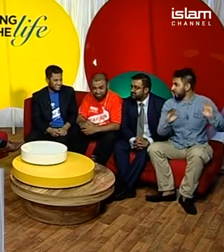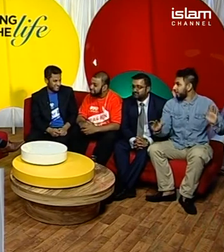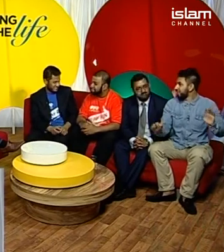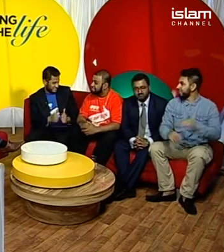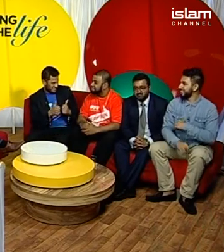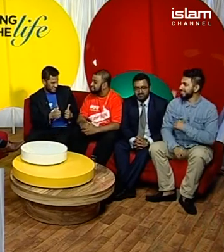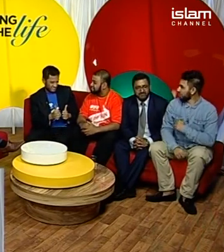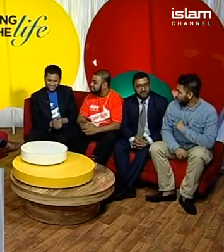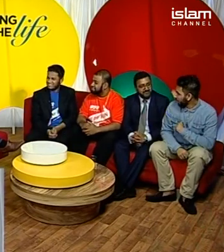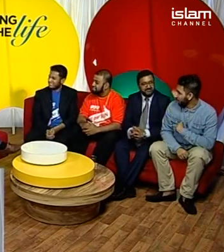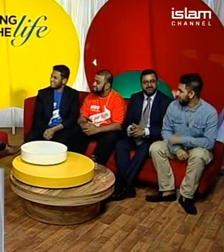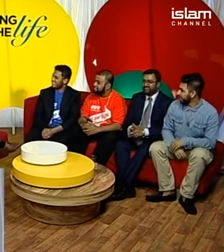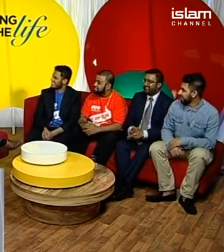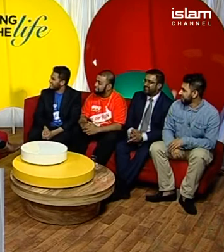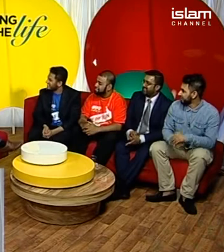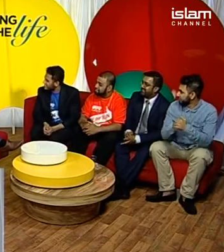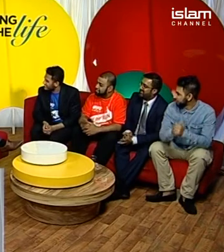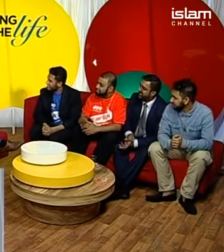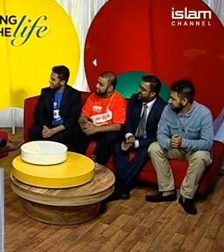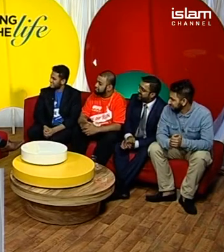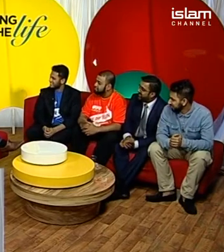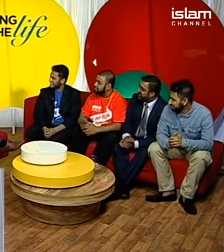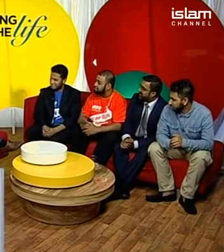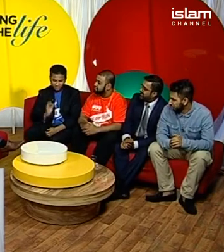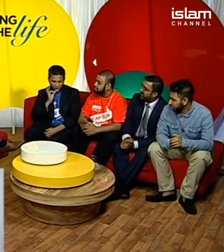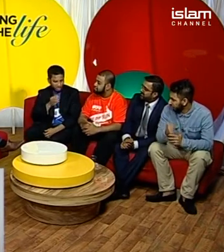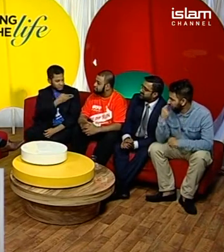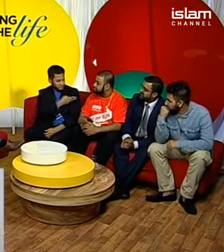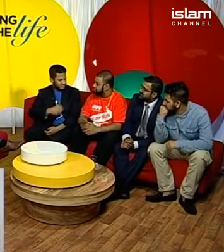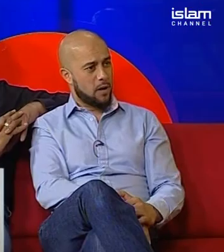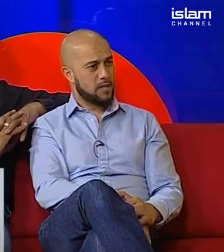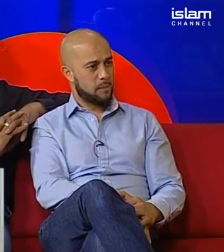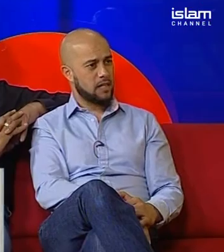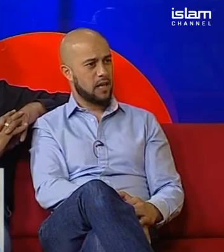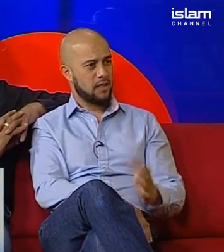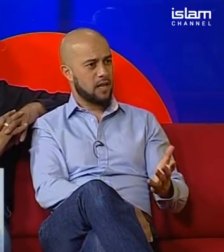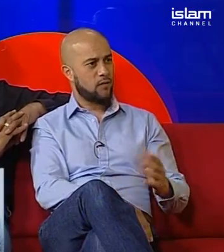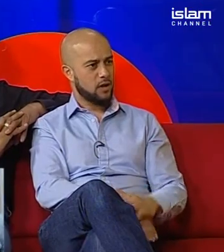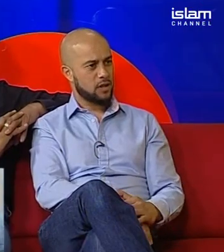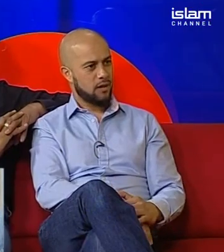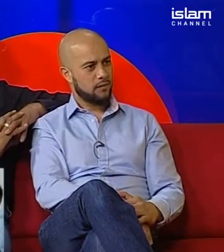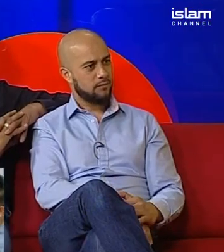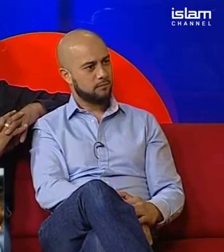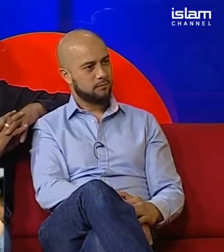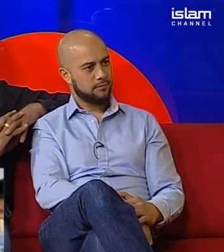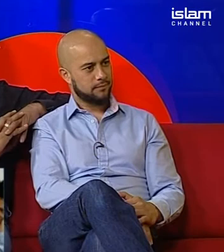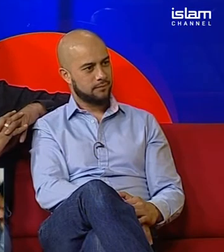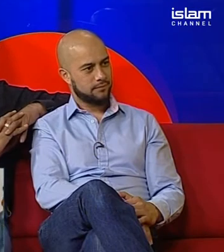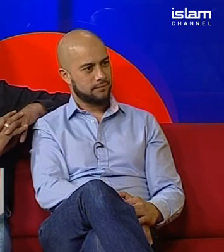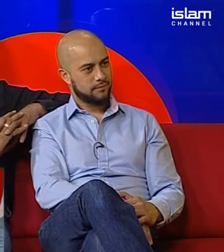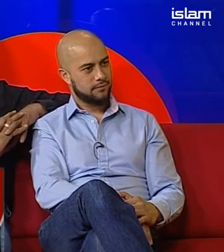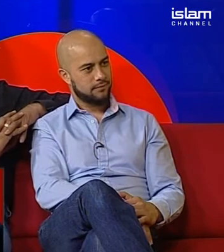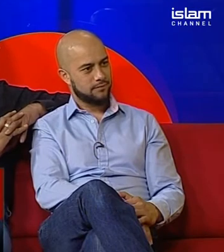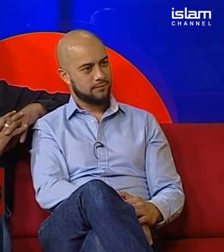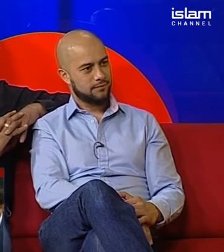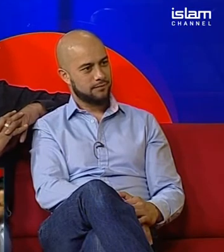easy. Very, very simple. So let me ask, I was going to ask our guest, if you could ask, are you participating in the Deaf Run yourself?